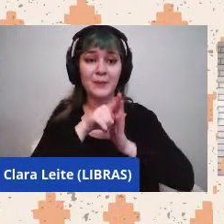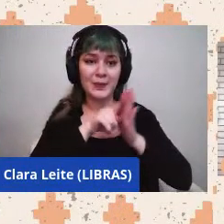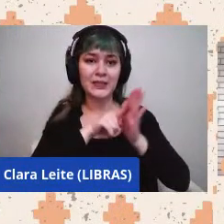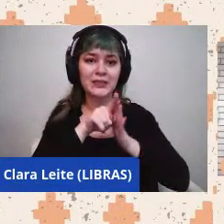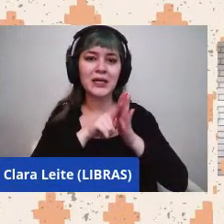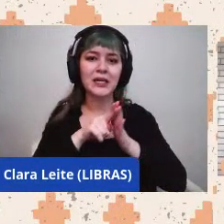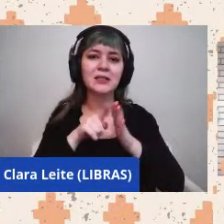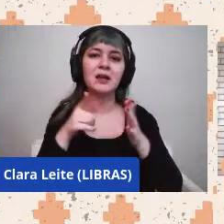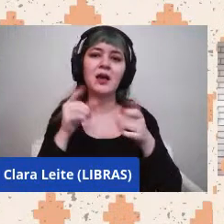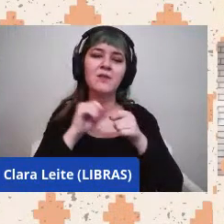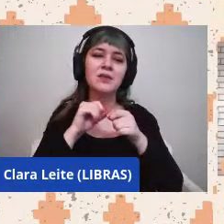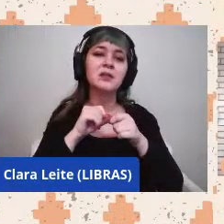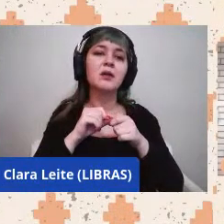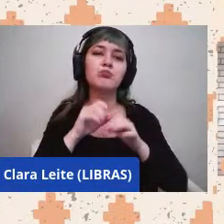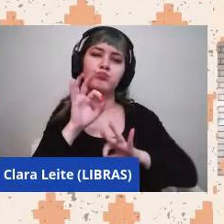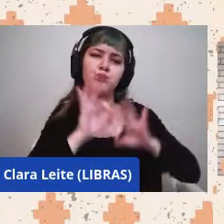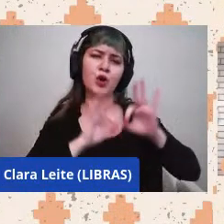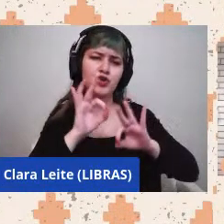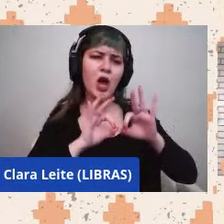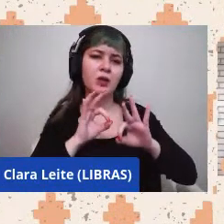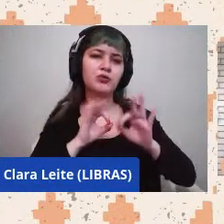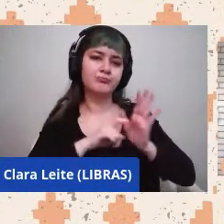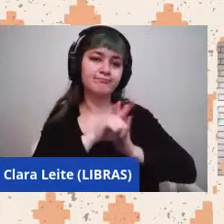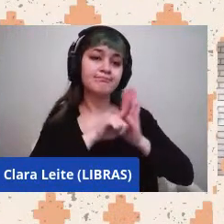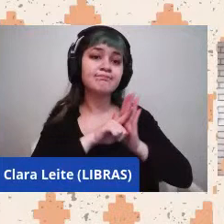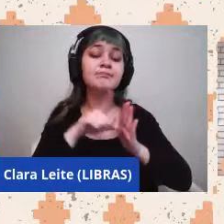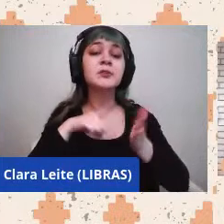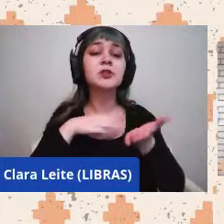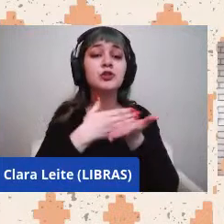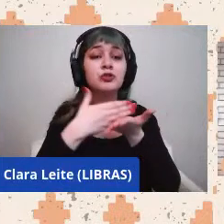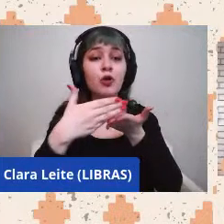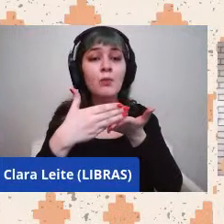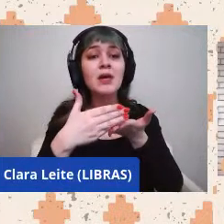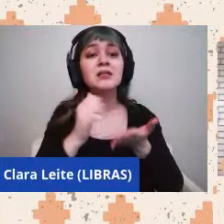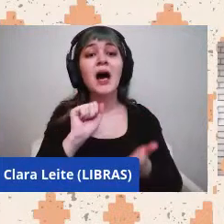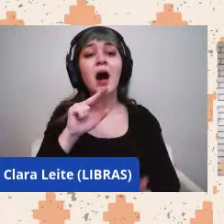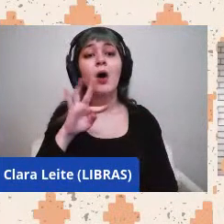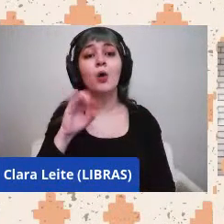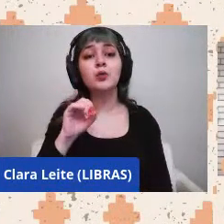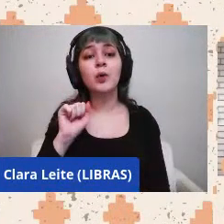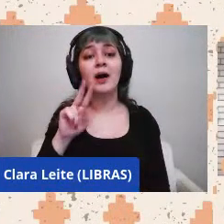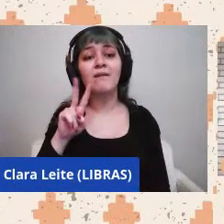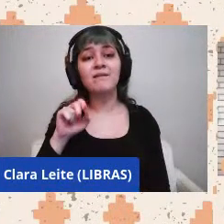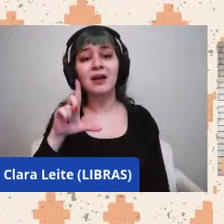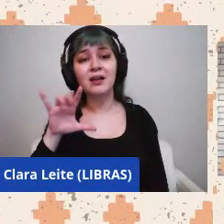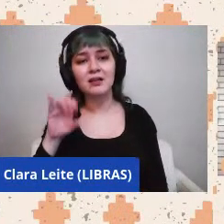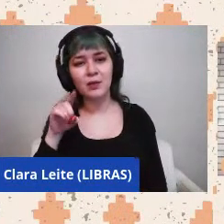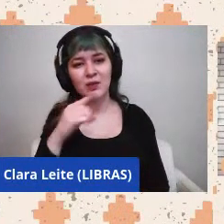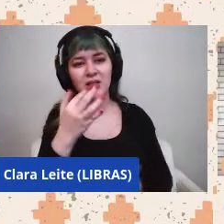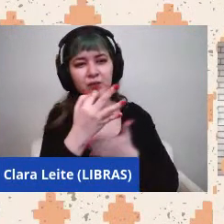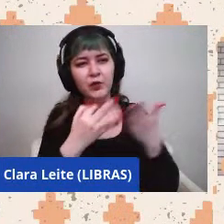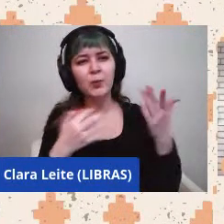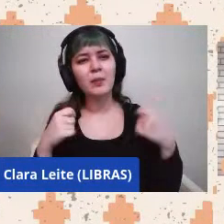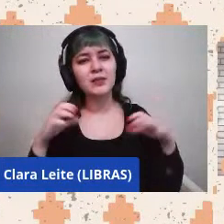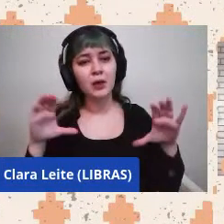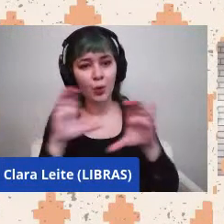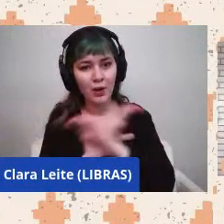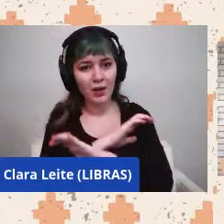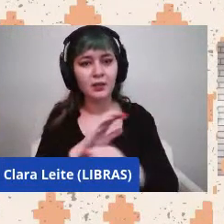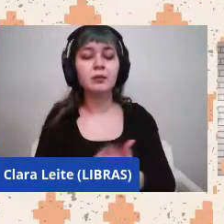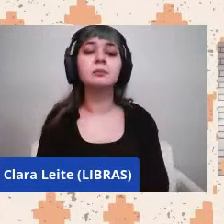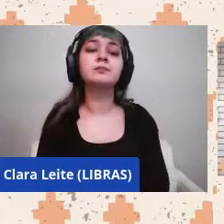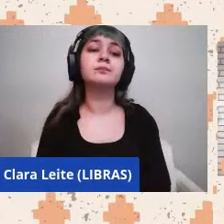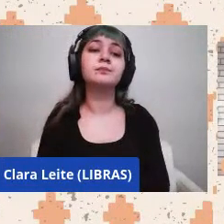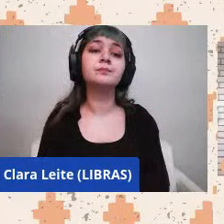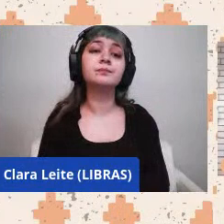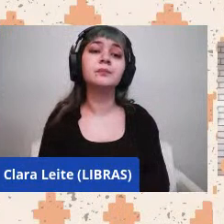new research project, there's an initial self-assessment form which you need to complete. And if you're